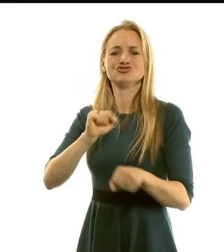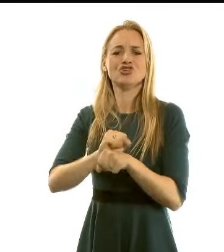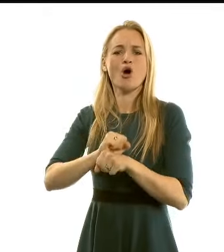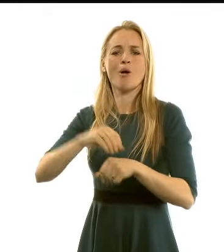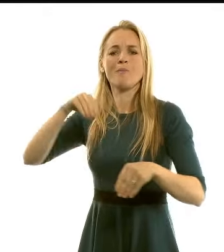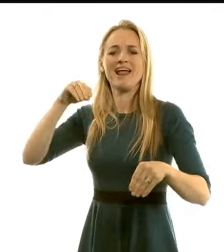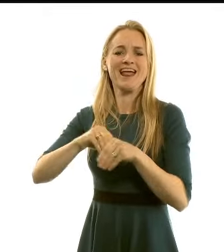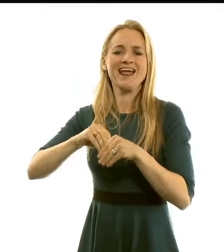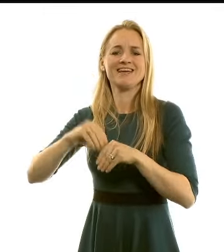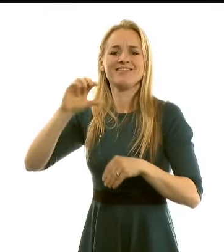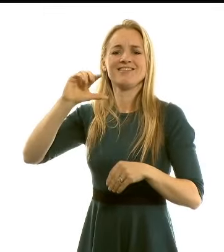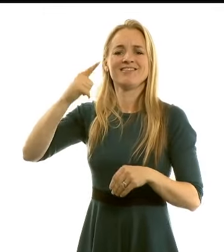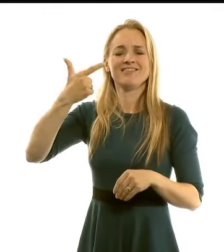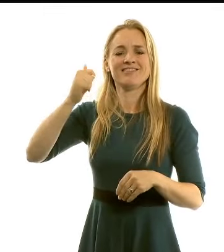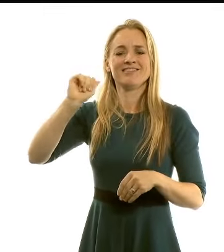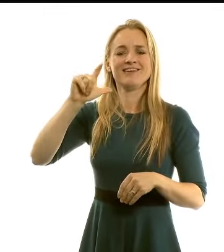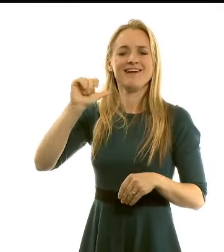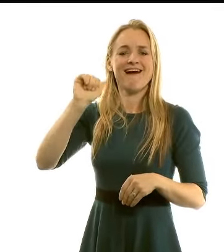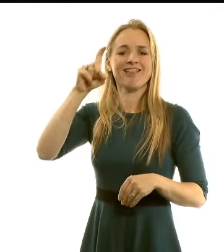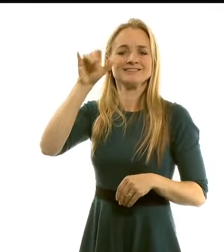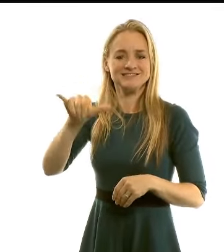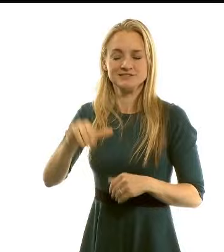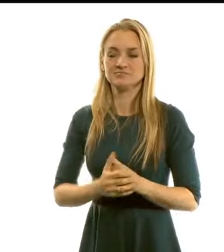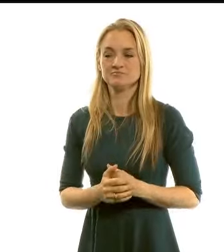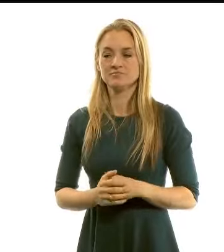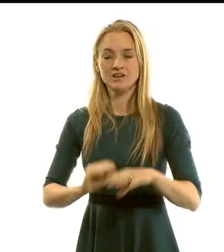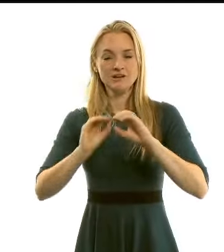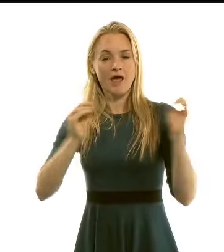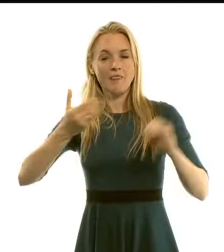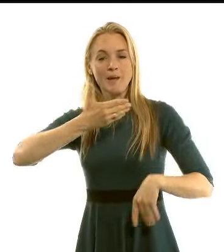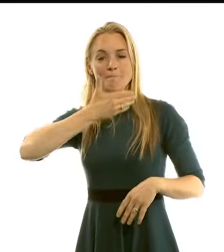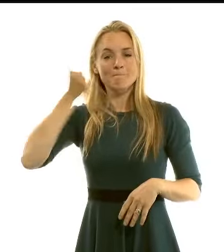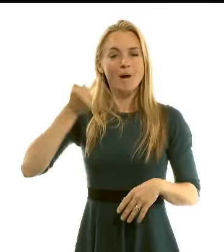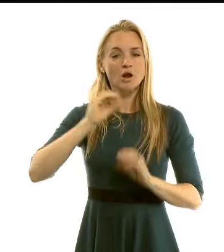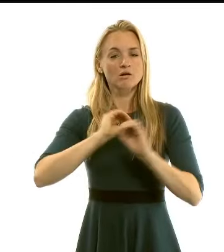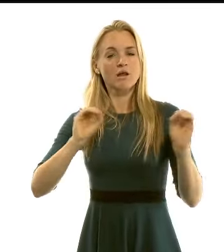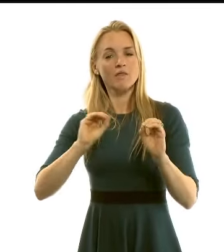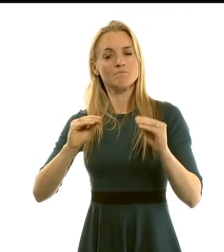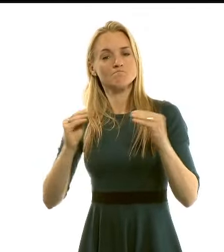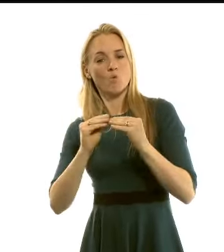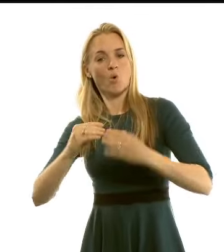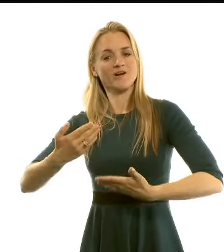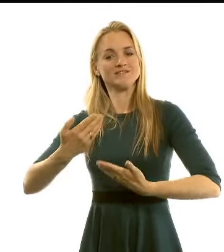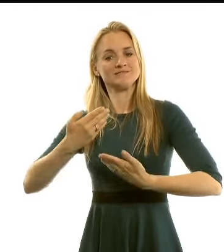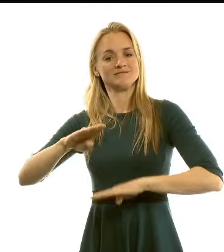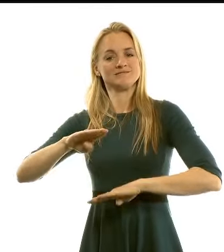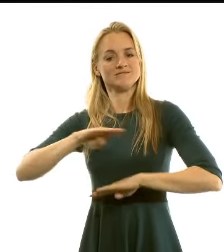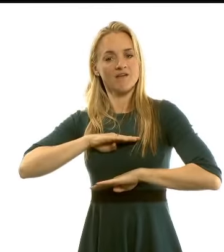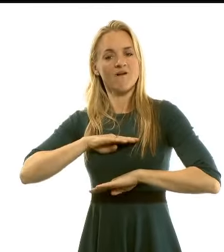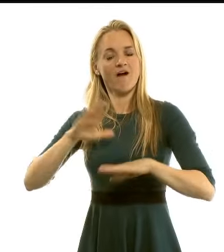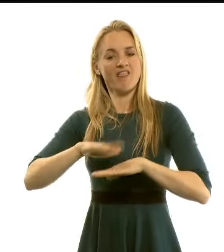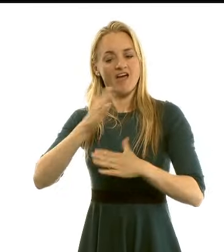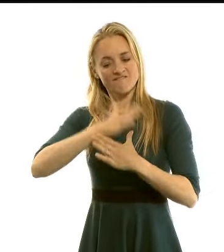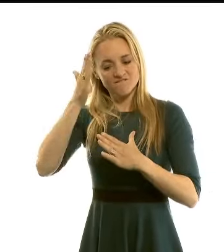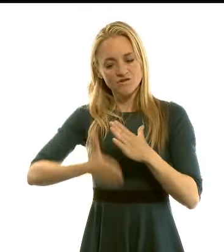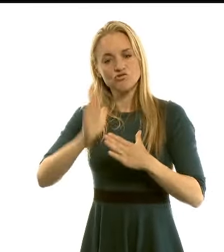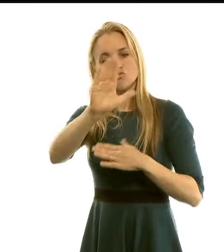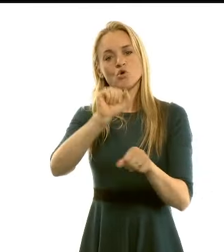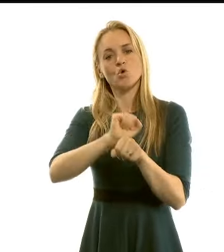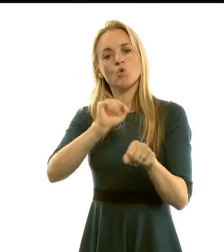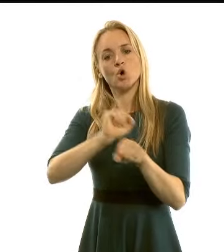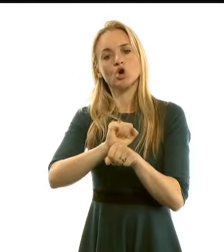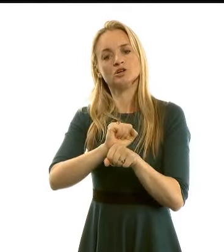there's nothing better and more satisfying than finishing working on the new portfolio. Lucasfilm is happy, you get this exciting